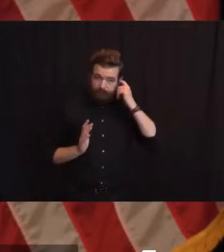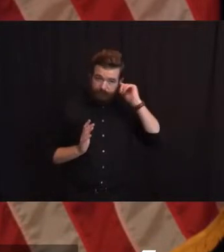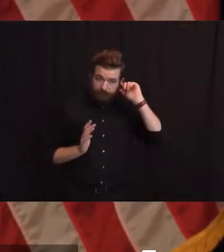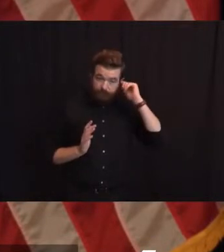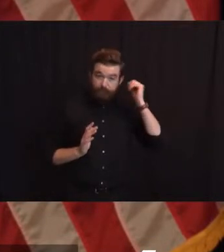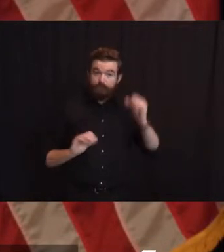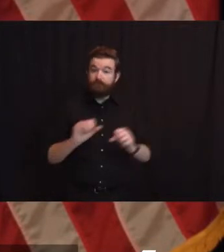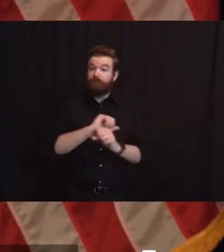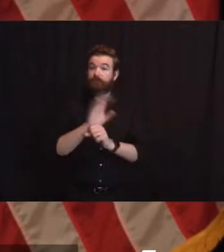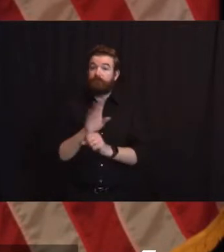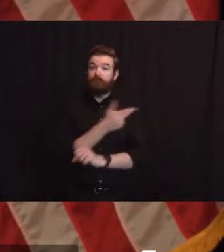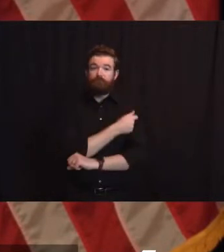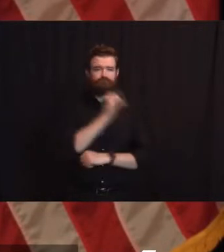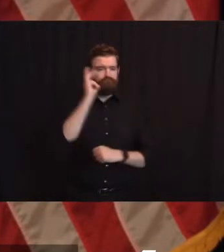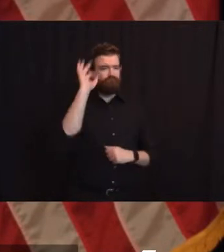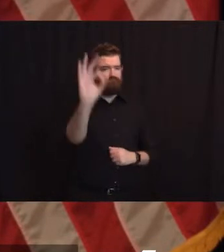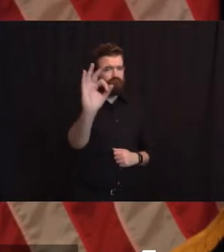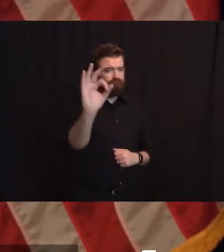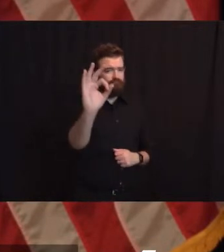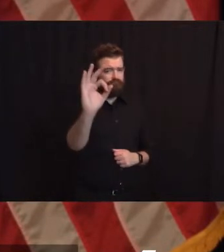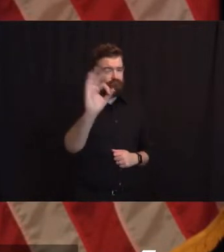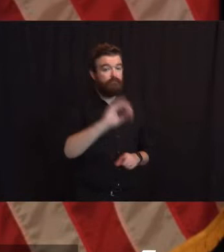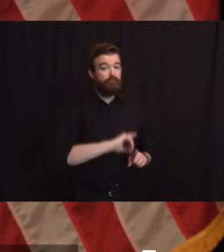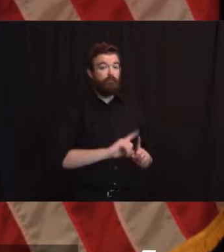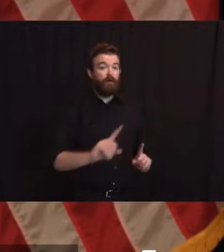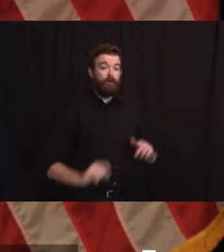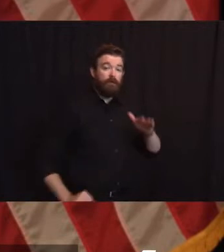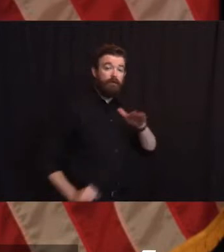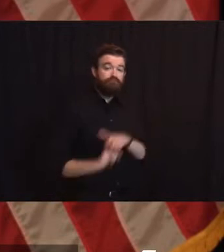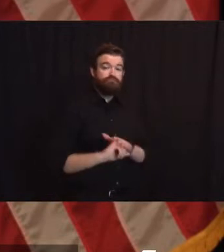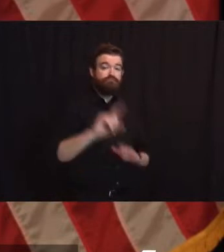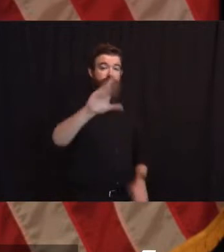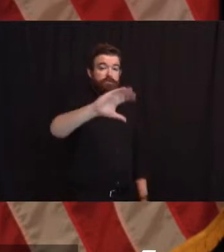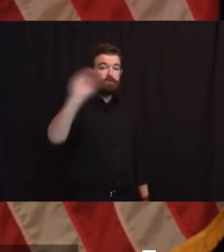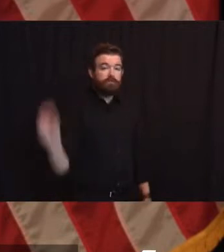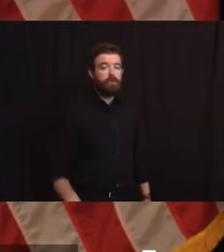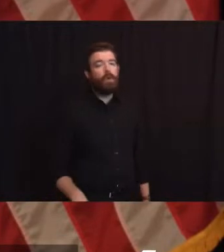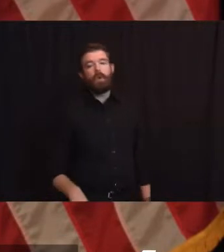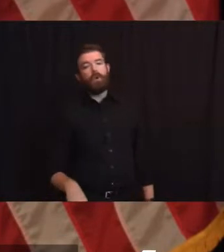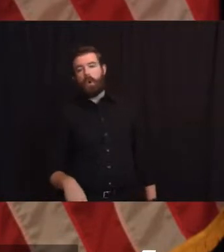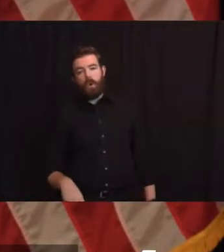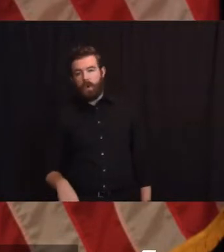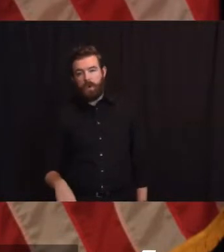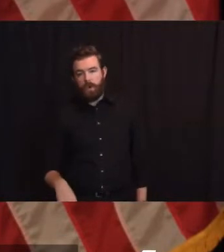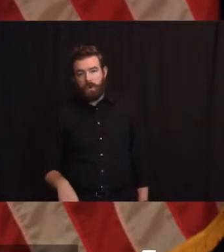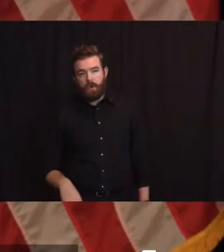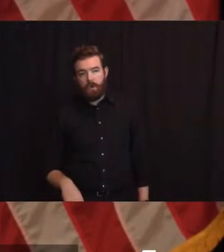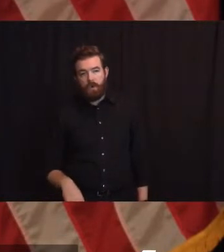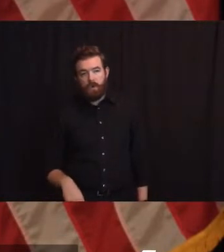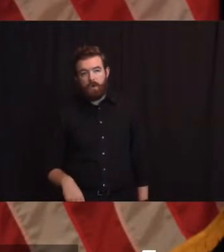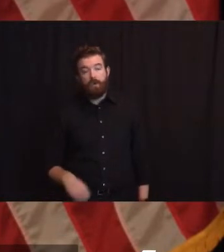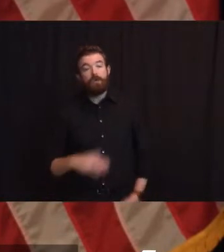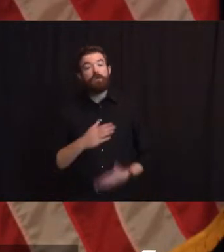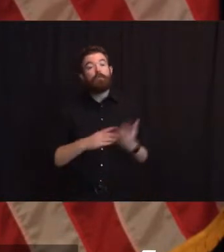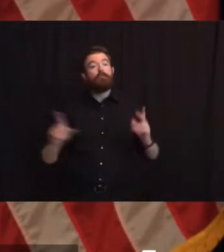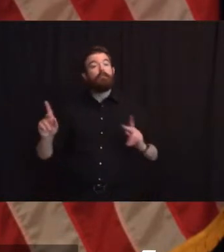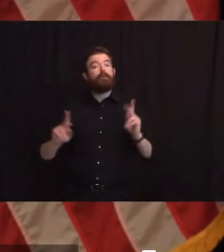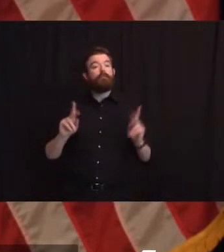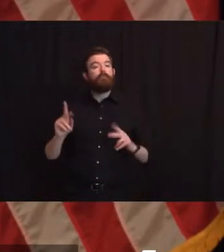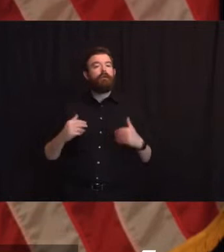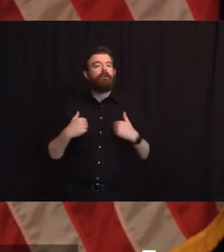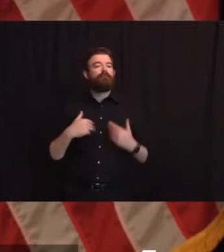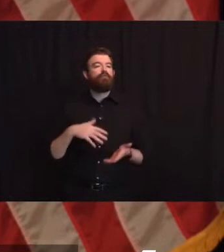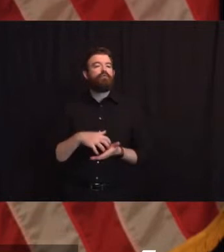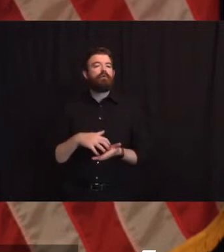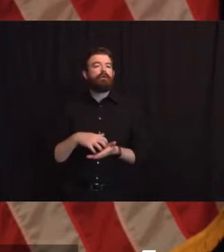And, the reality is that, you still might have individuals, for example, people with weakened immune systems who might be fully